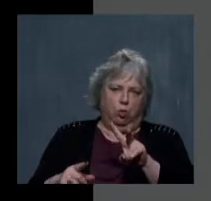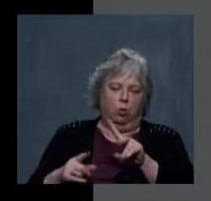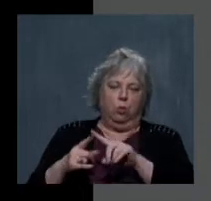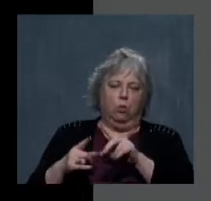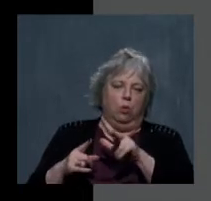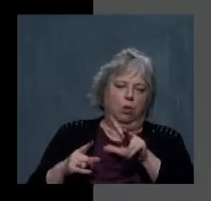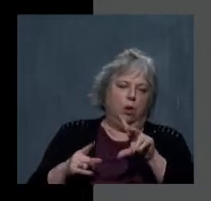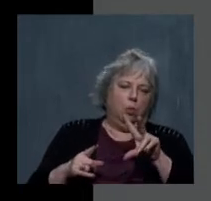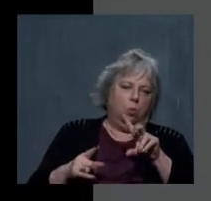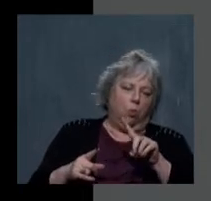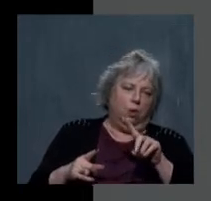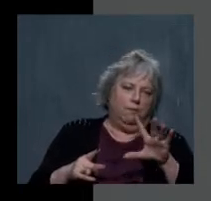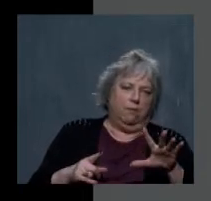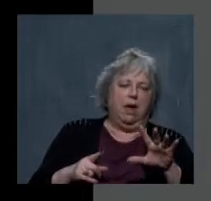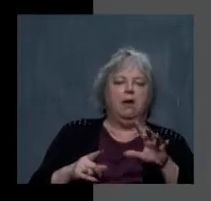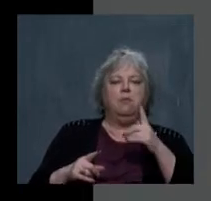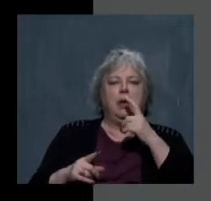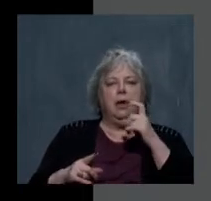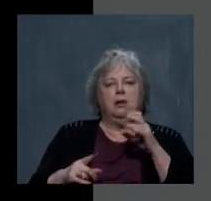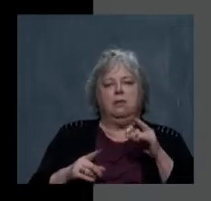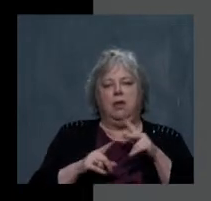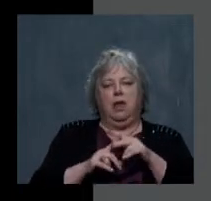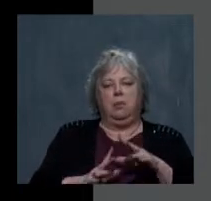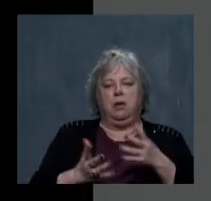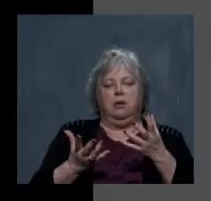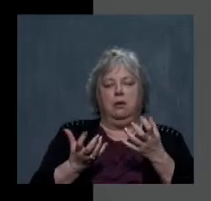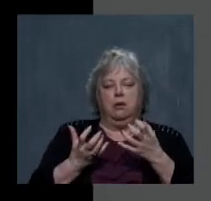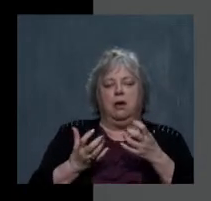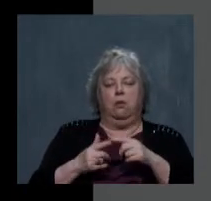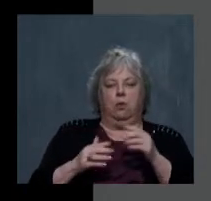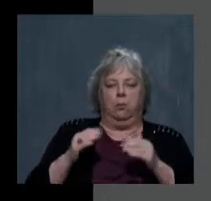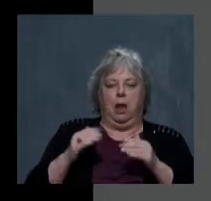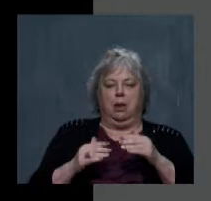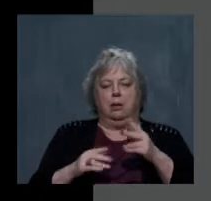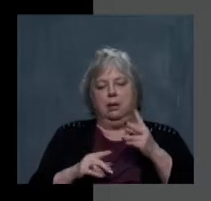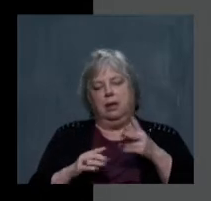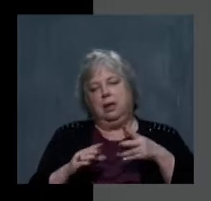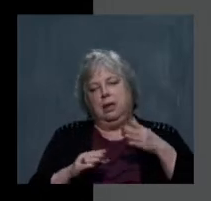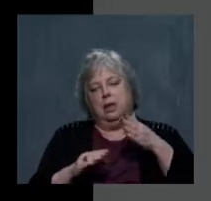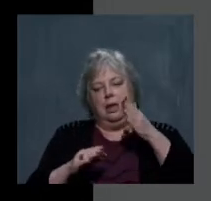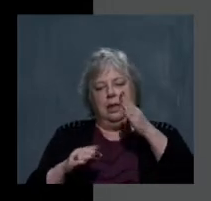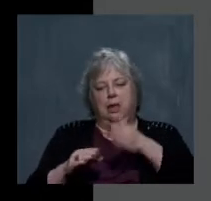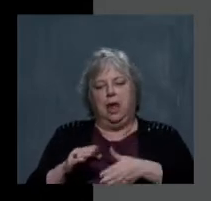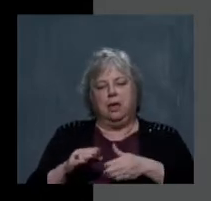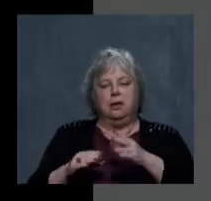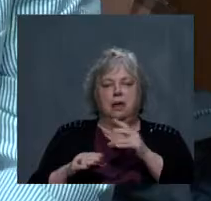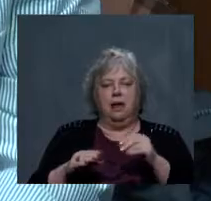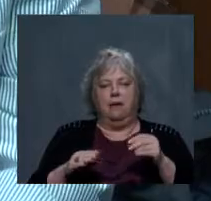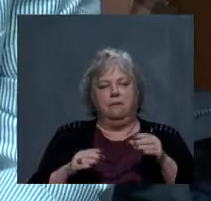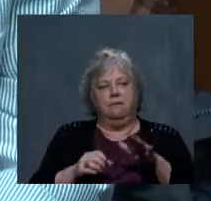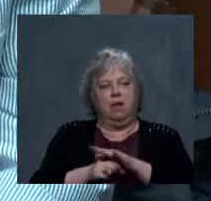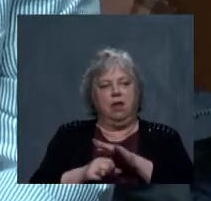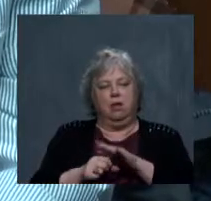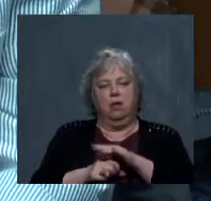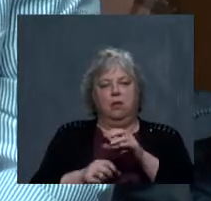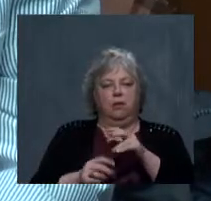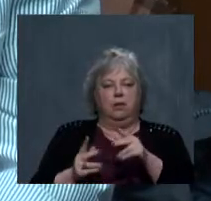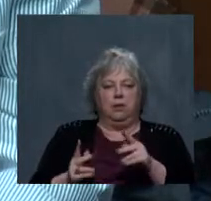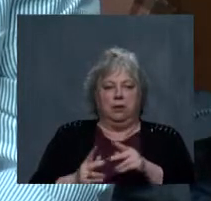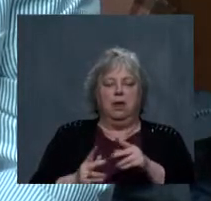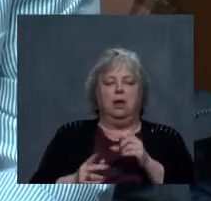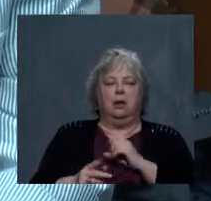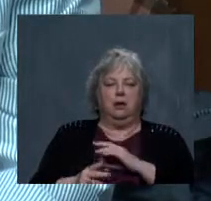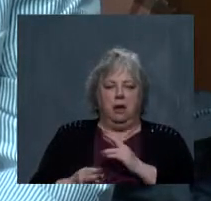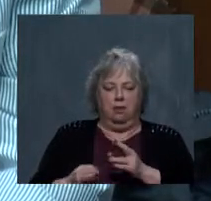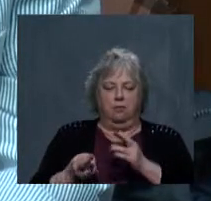for 31-1 due to the applicant's desire to balance the cut and fill on the site. Staff recommends approval of this variance subject